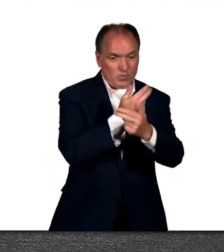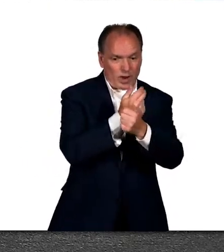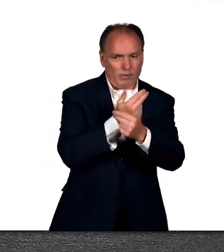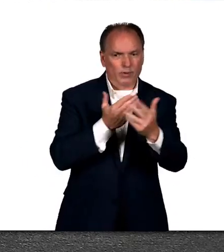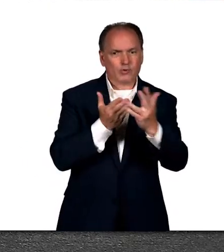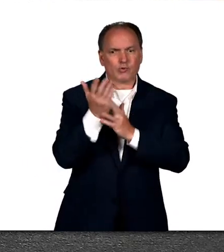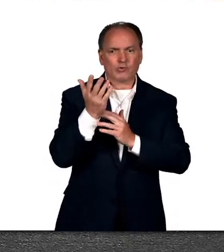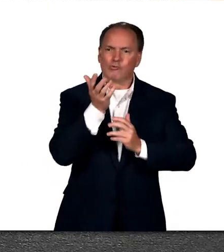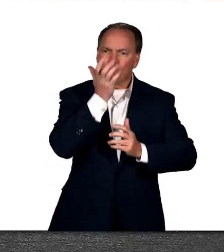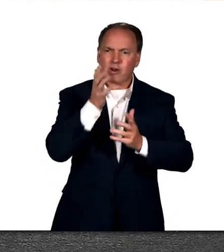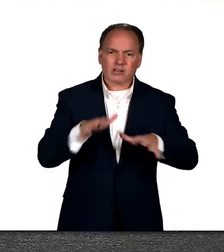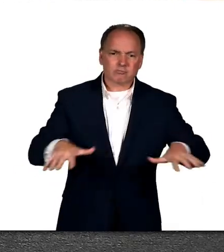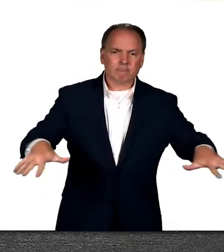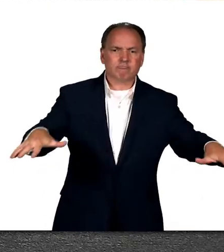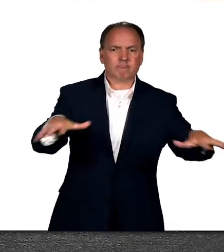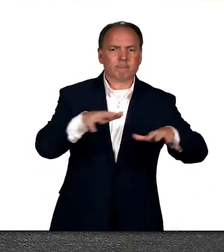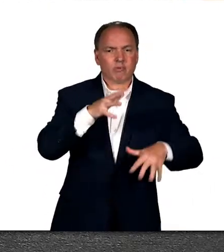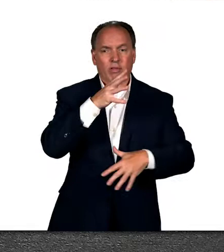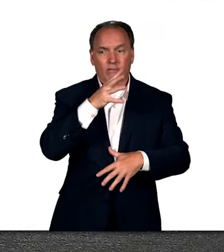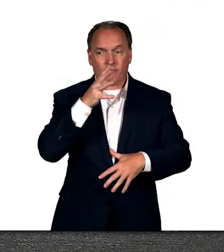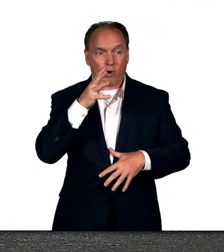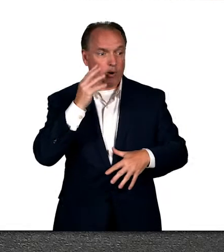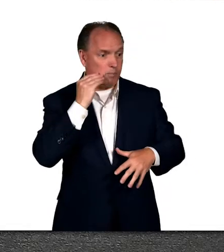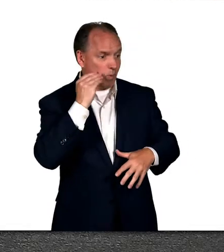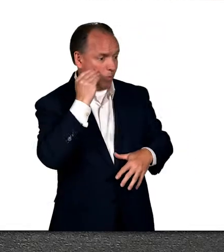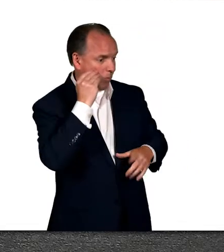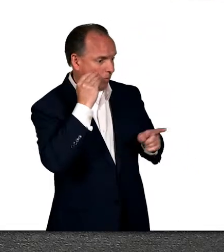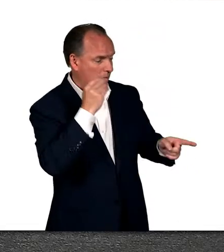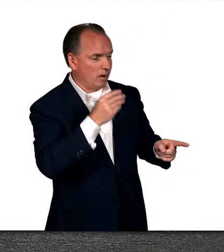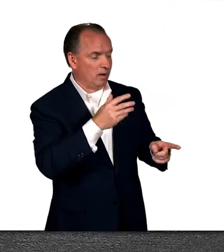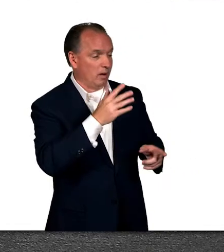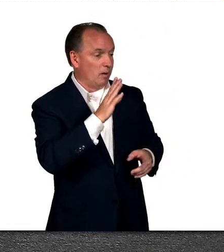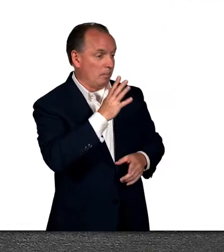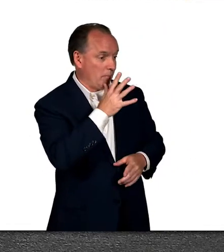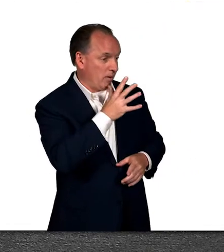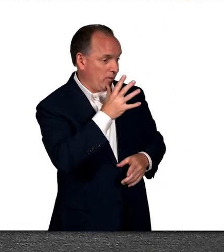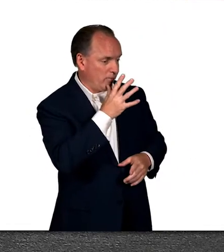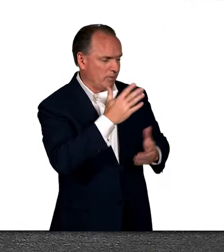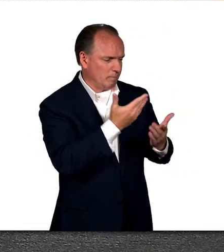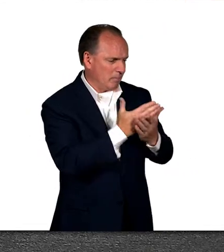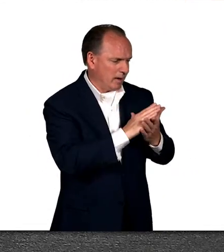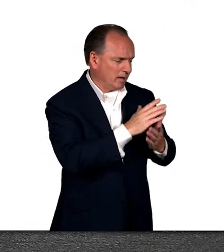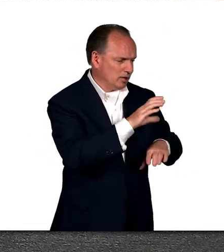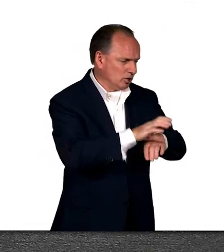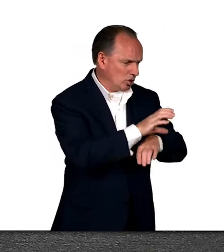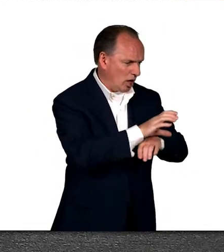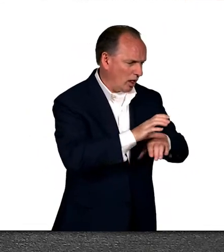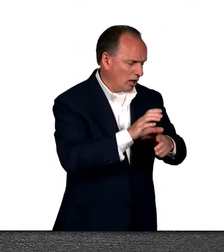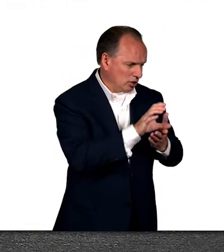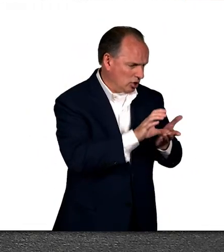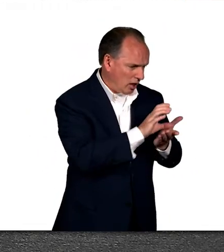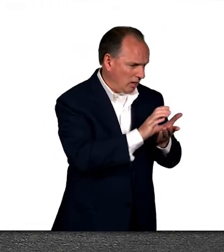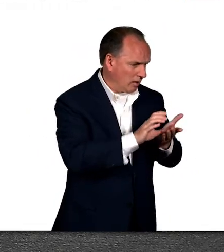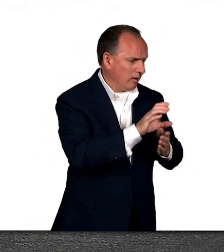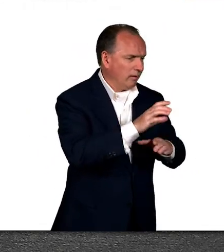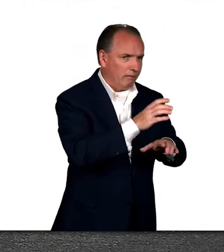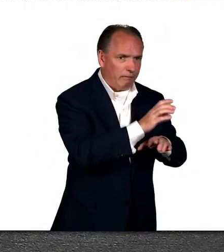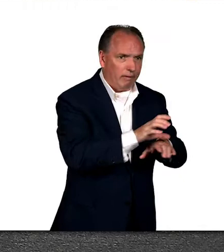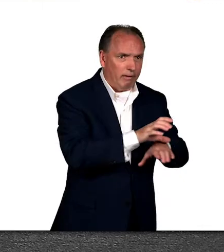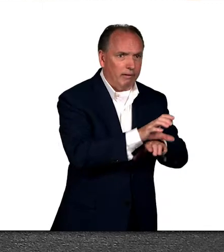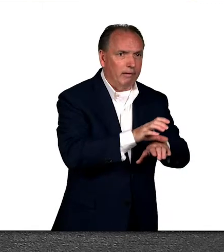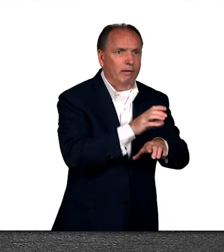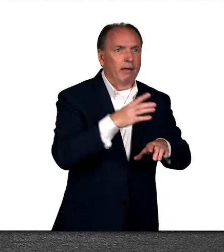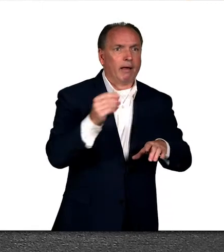In the farmhouse, Mrs. Brown is baking a chocolate cake. Aunt Alice and Uncle Tom are coming for